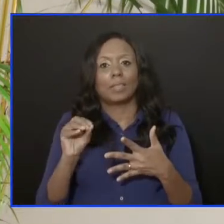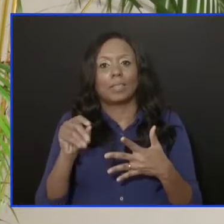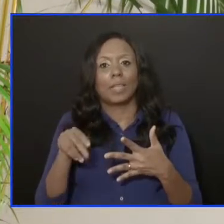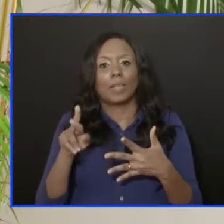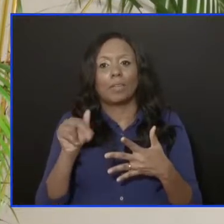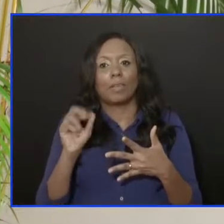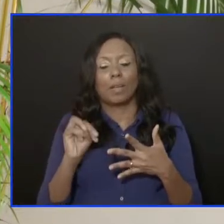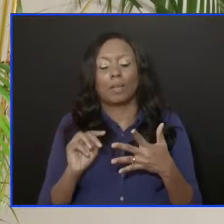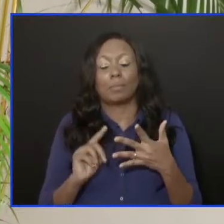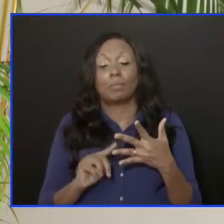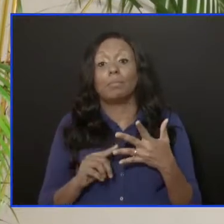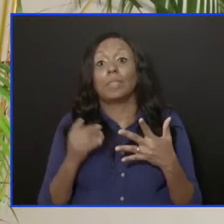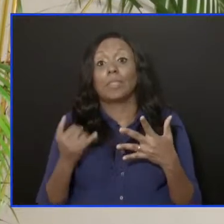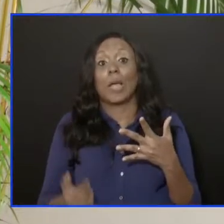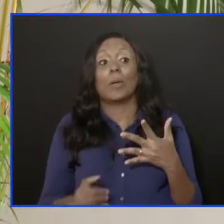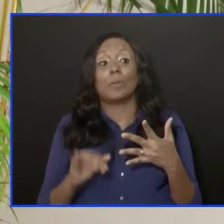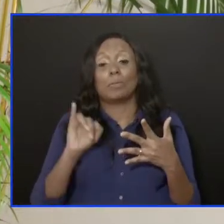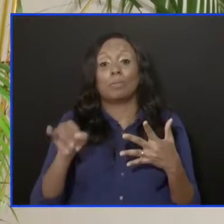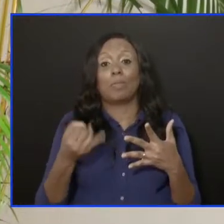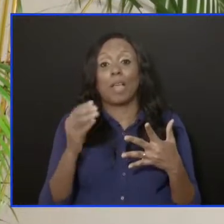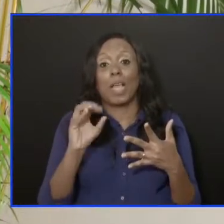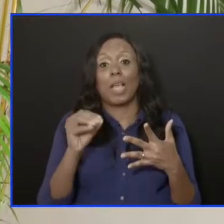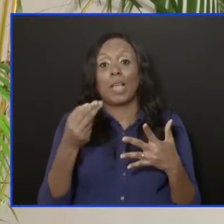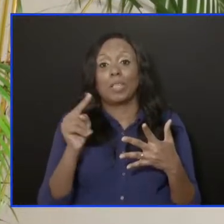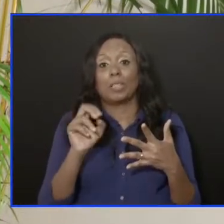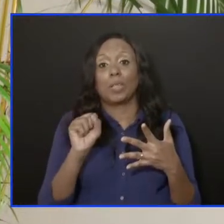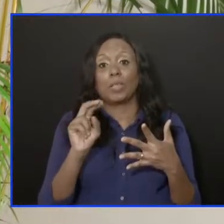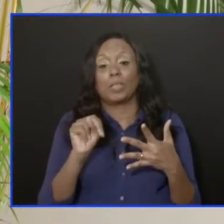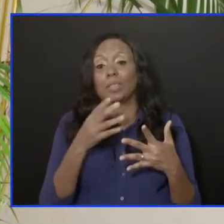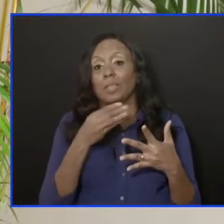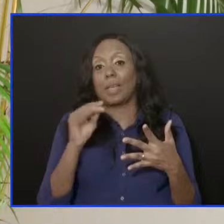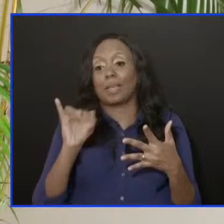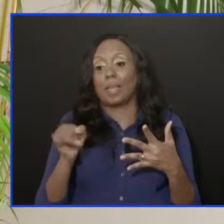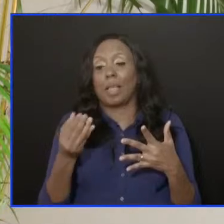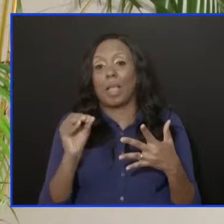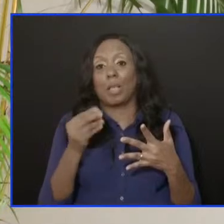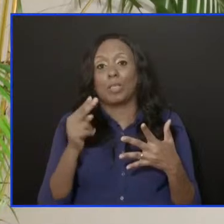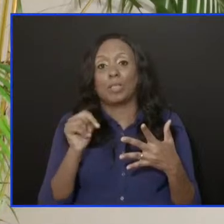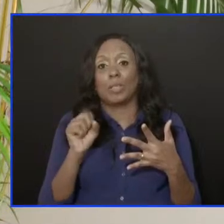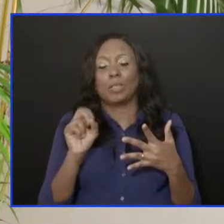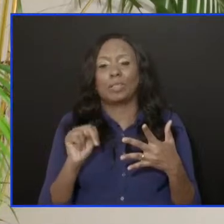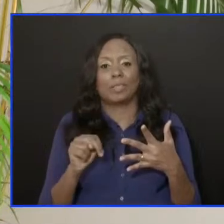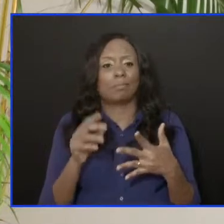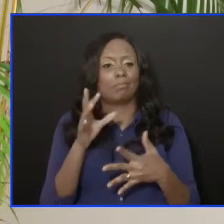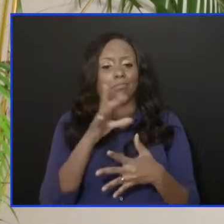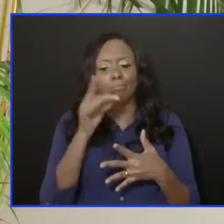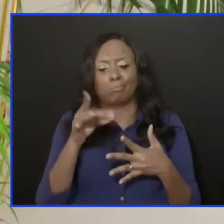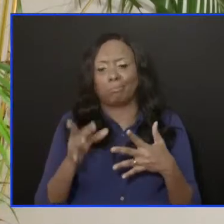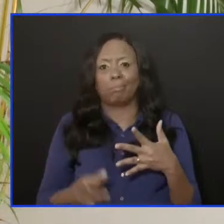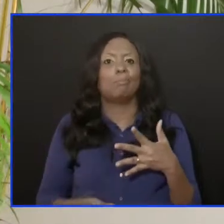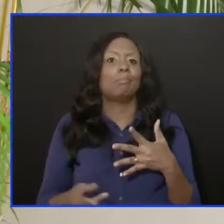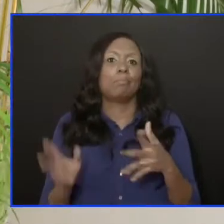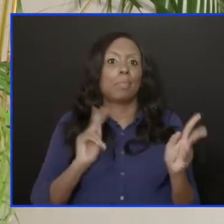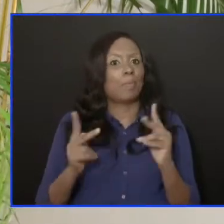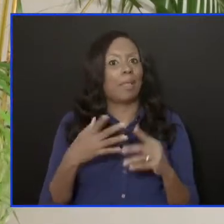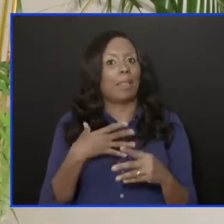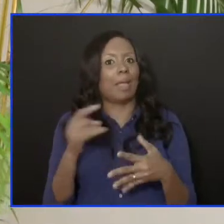supported the position of having options for Barbadians, because we realize that people like a